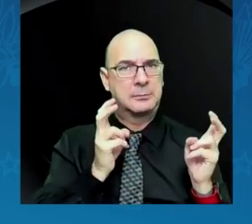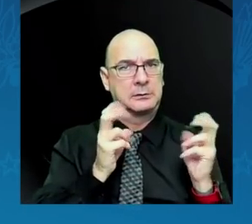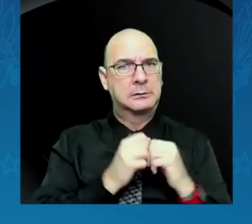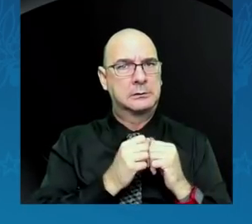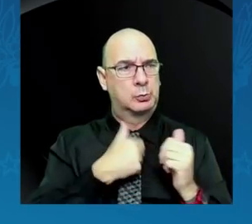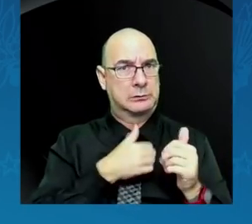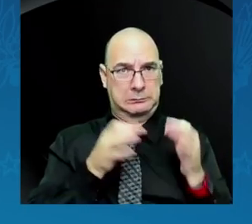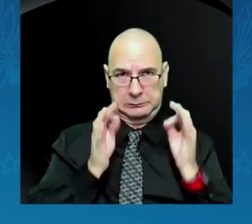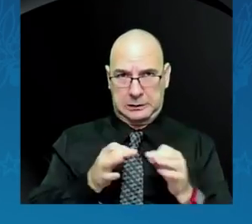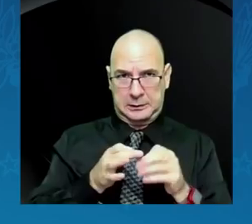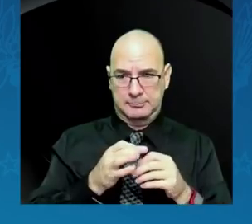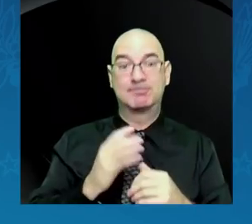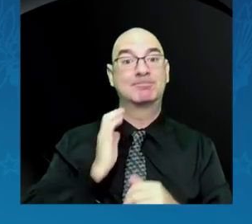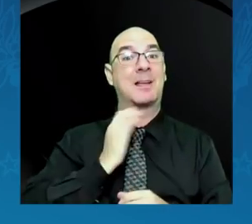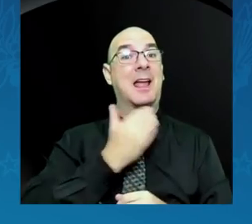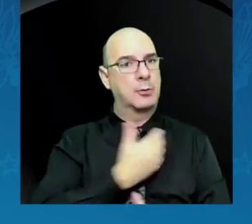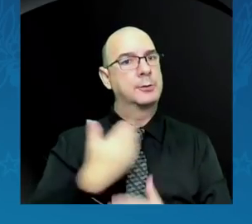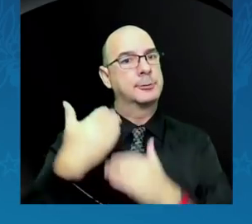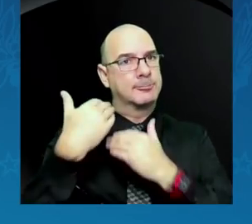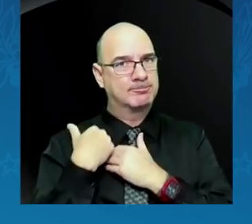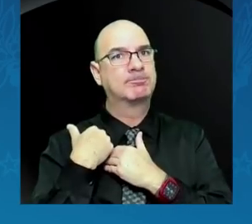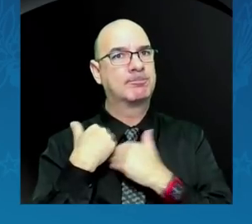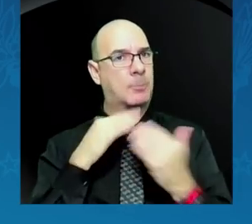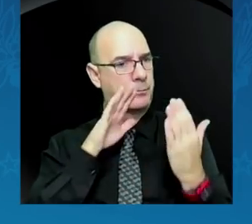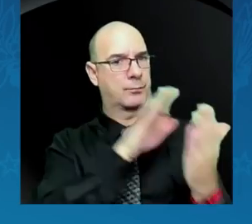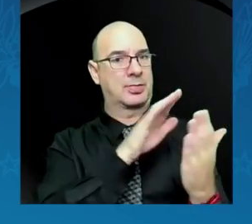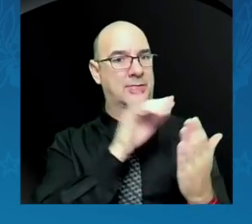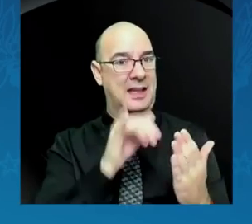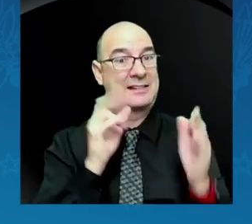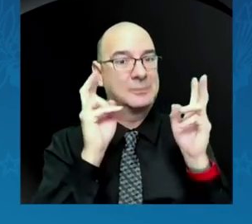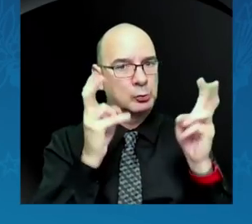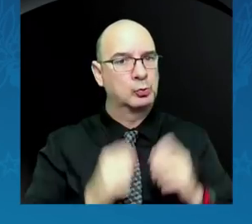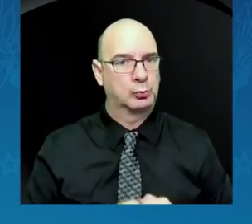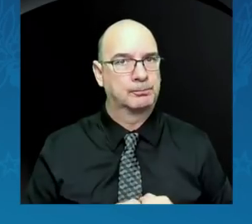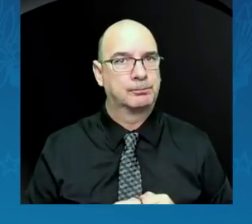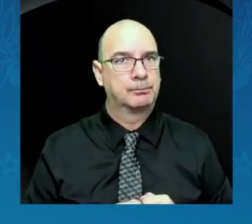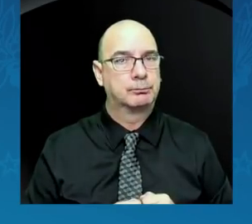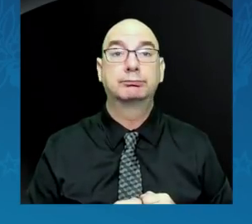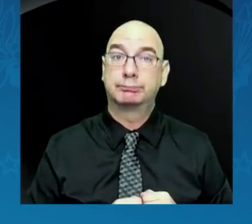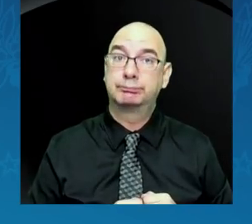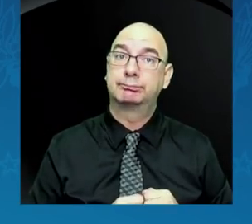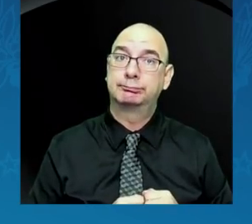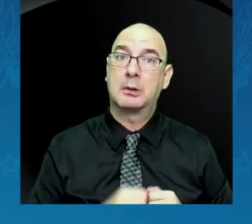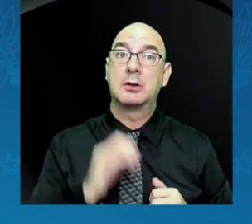them. So in conclusion, and then I'm happy to take questions,